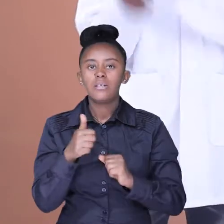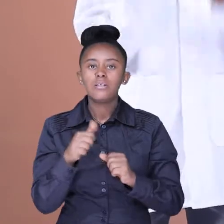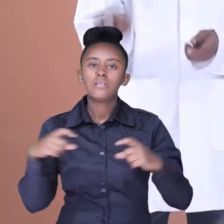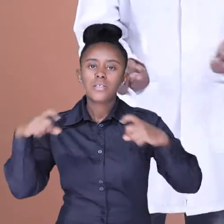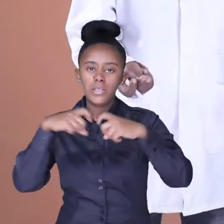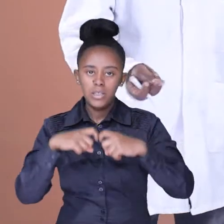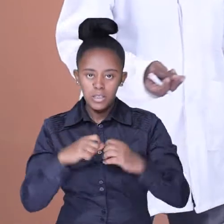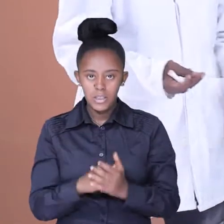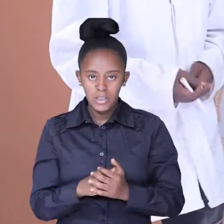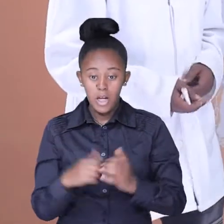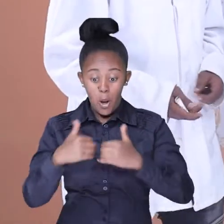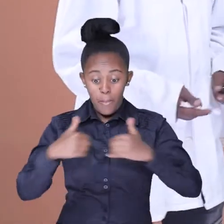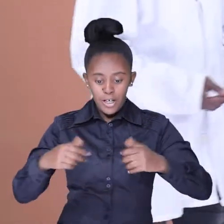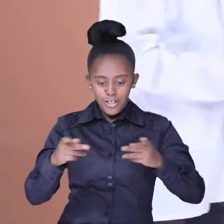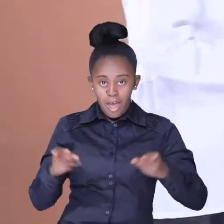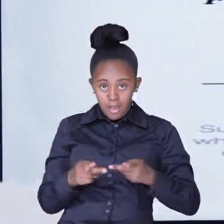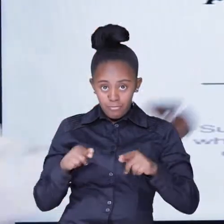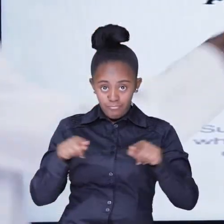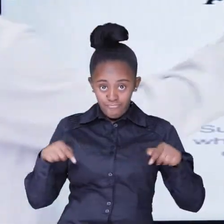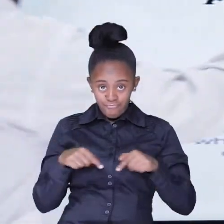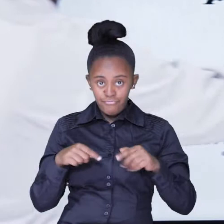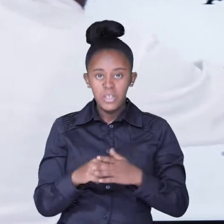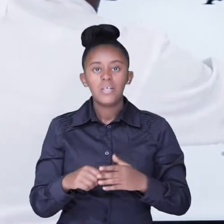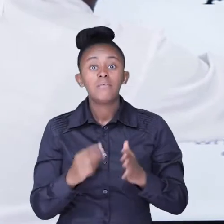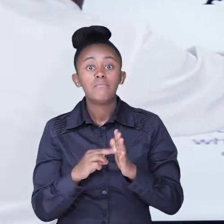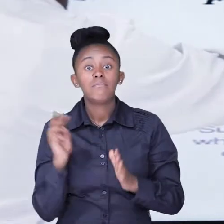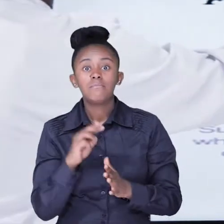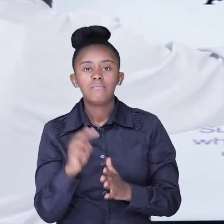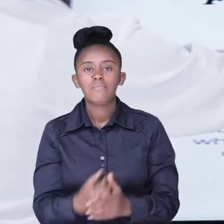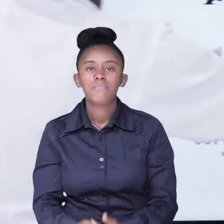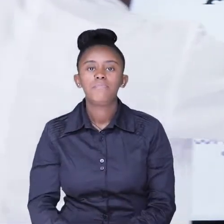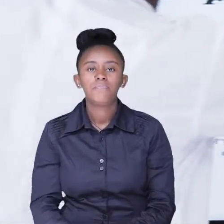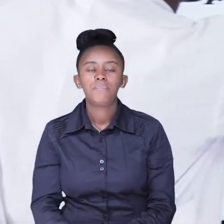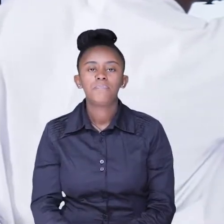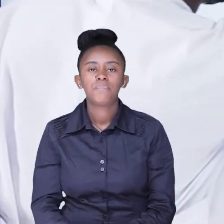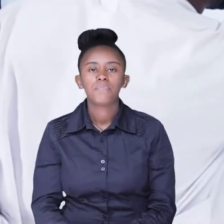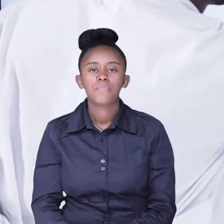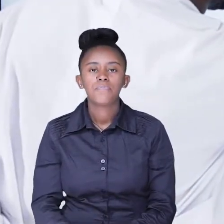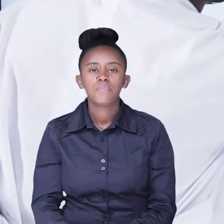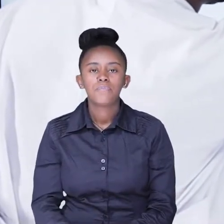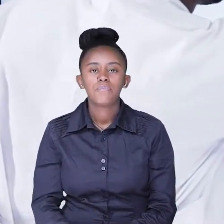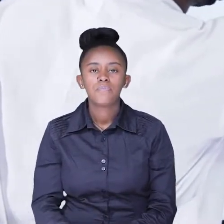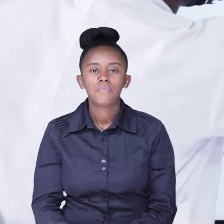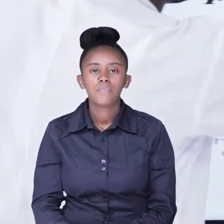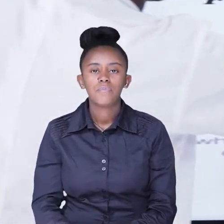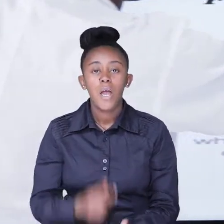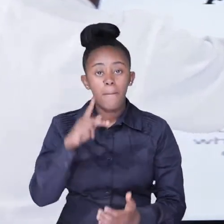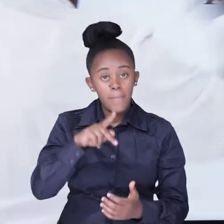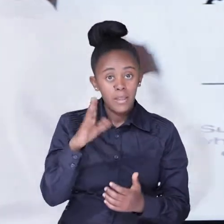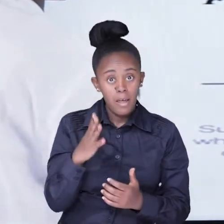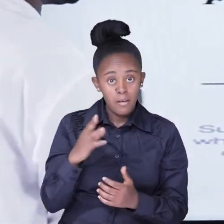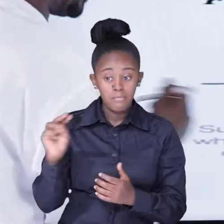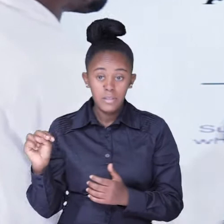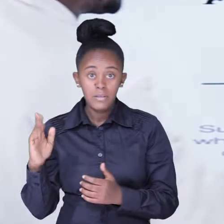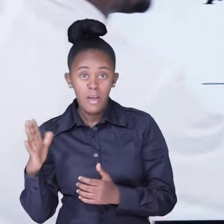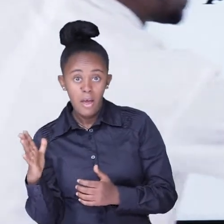at the depletion layer. Look the diagram. Here the p-type holes is moved to the n-type, the negative electron moves